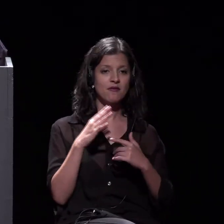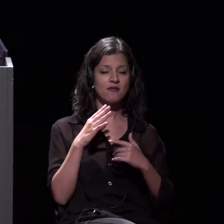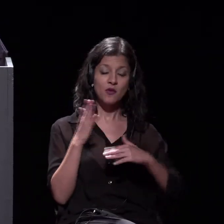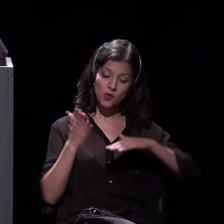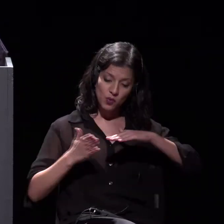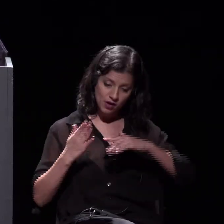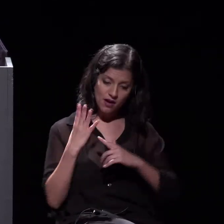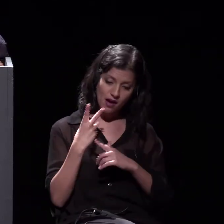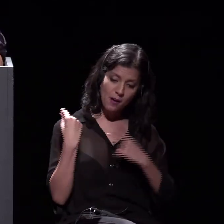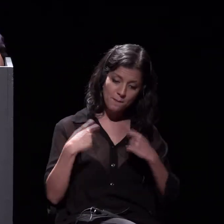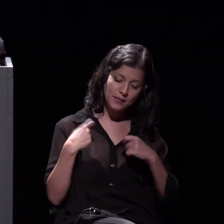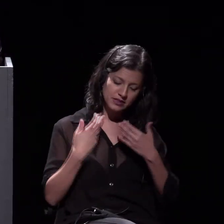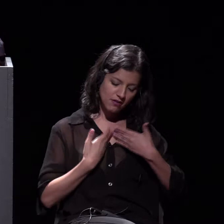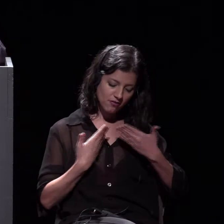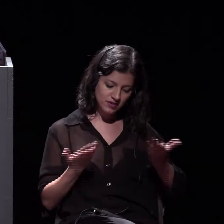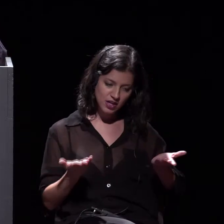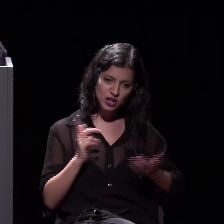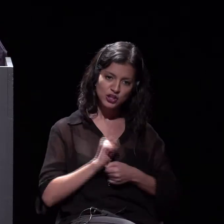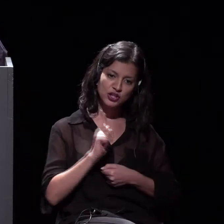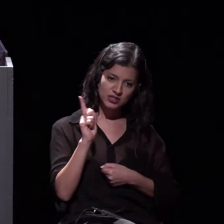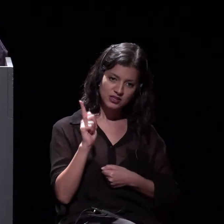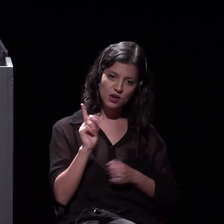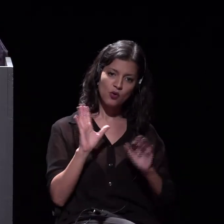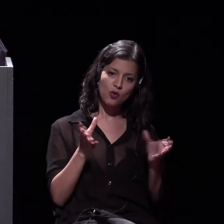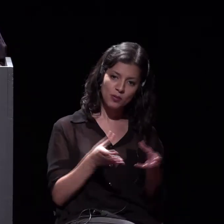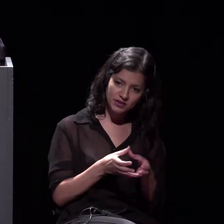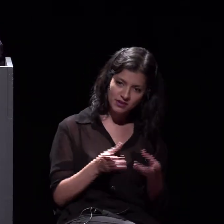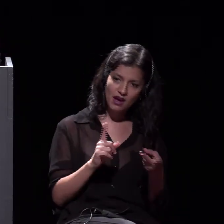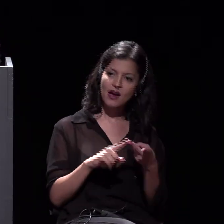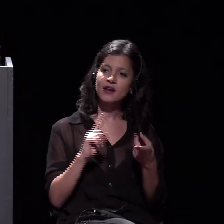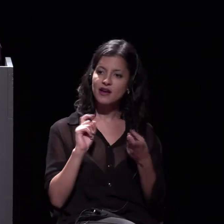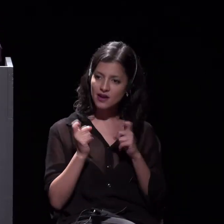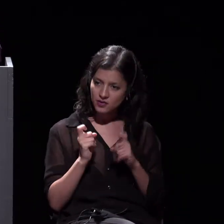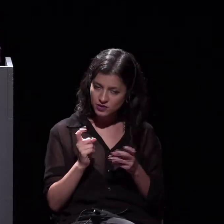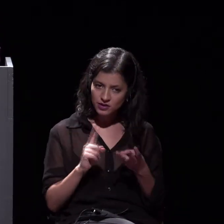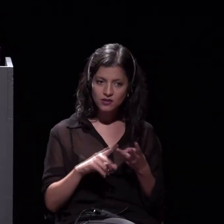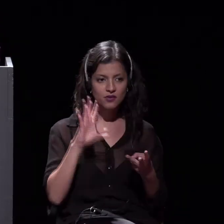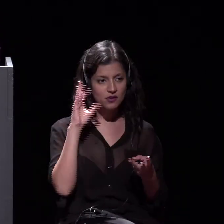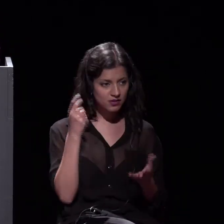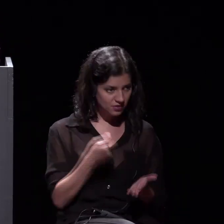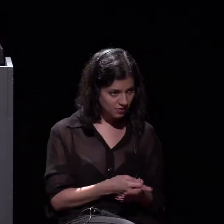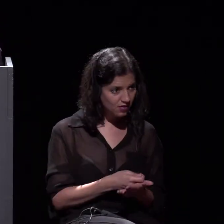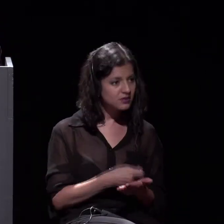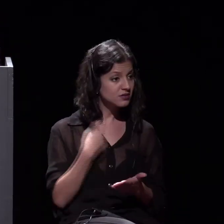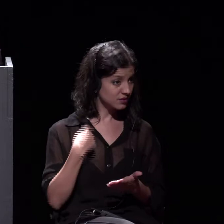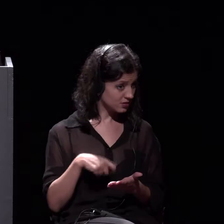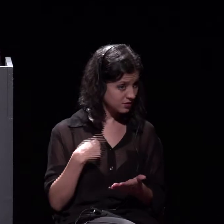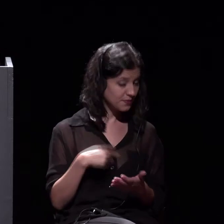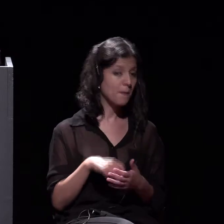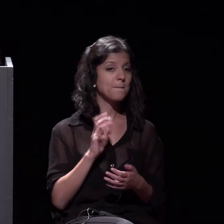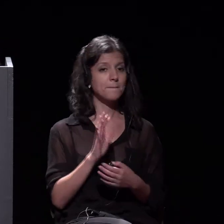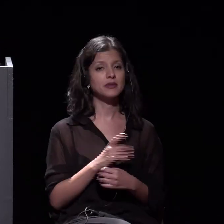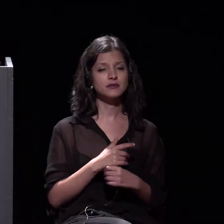management, assembly, decision-making, etc., etc. But it is nevertheless striking,